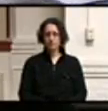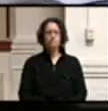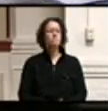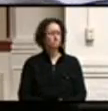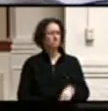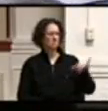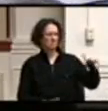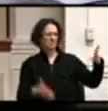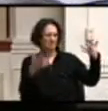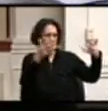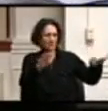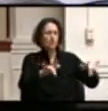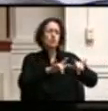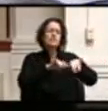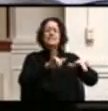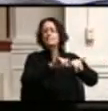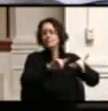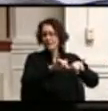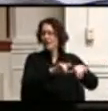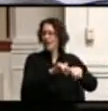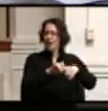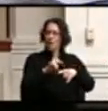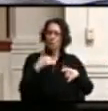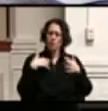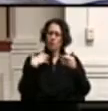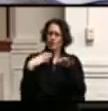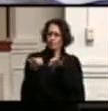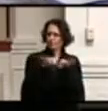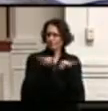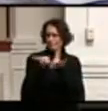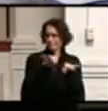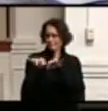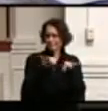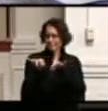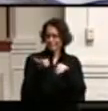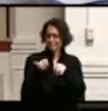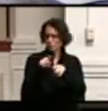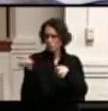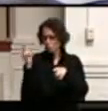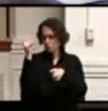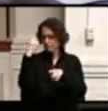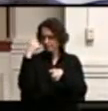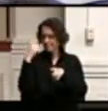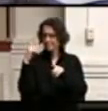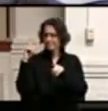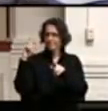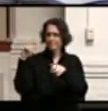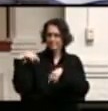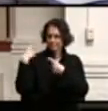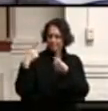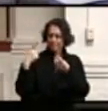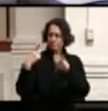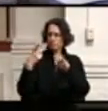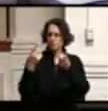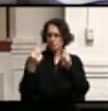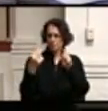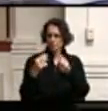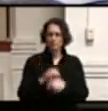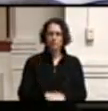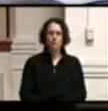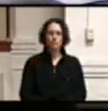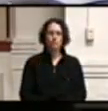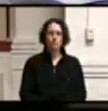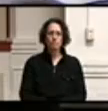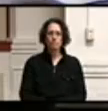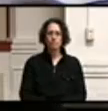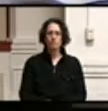the same time, so you may have information as well. While Ray is, I guess you're pretty well ready to go,